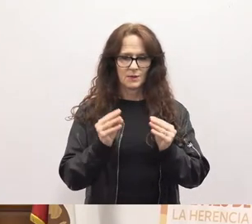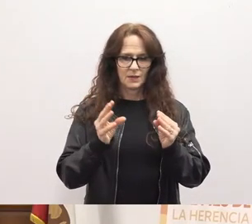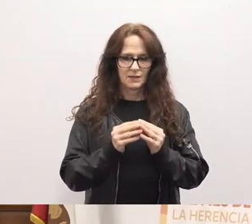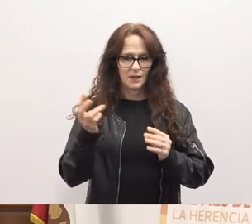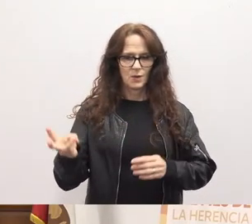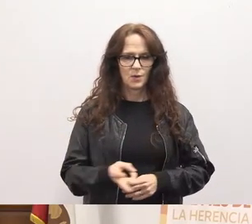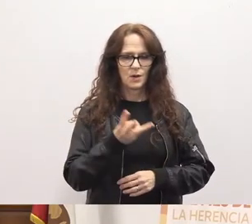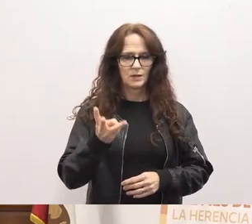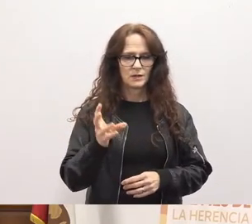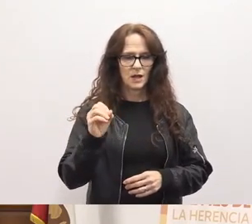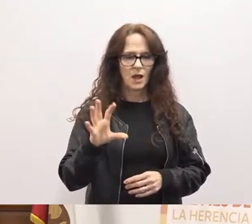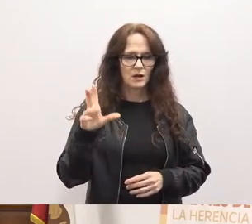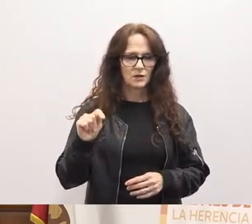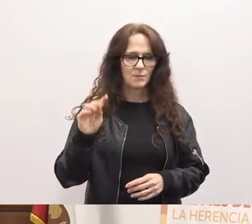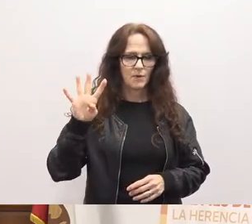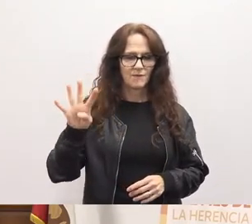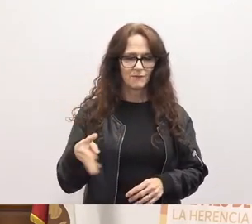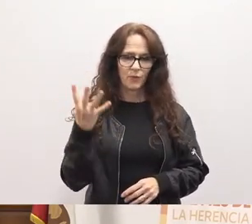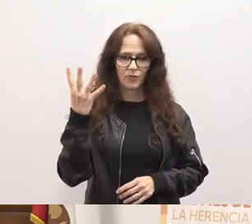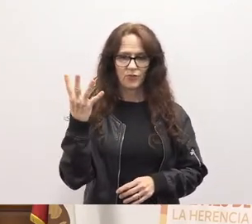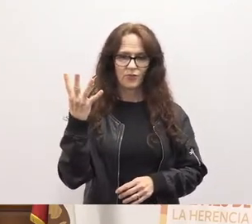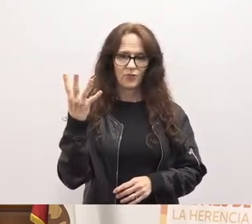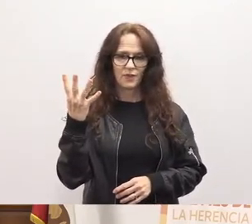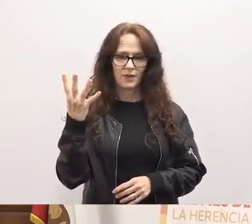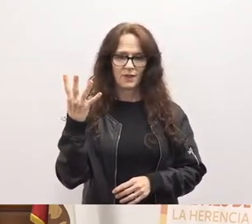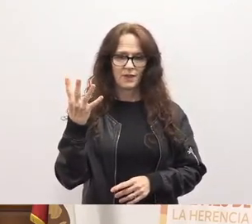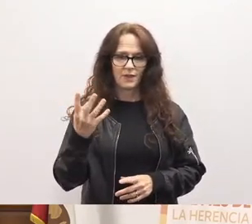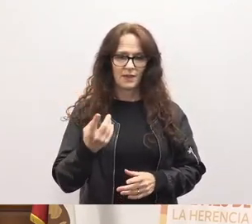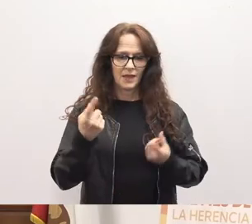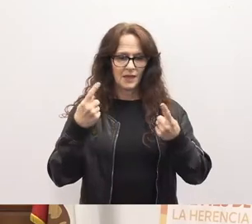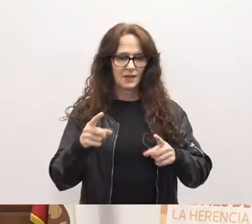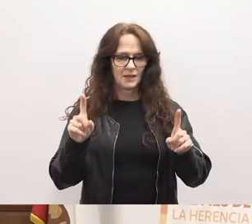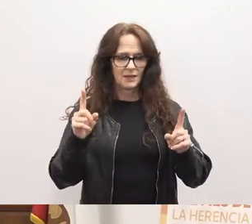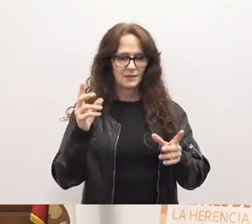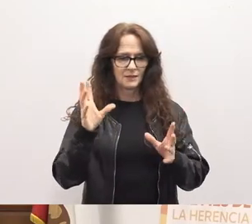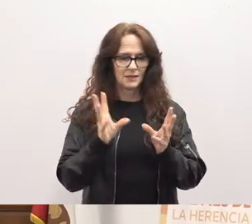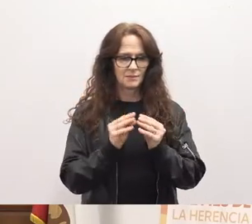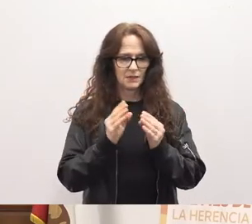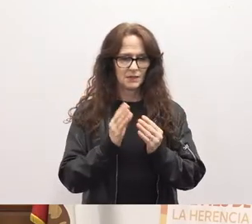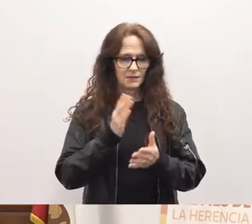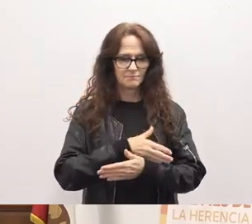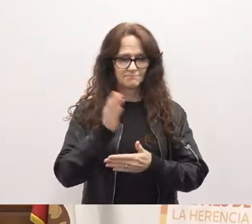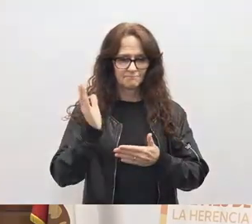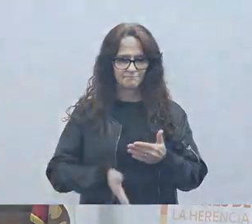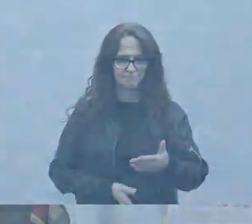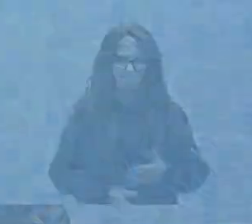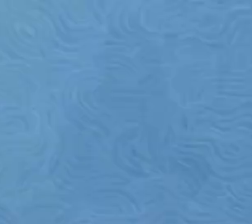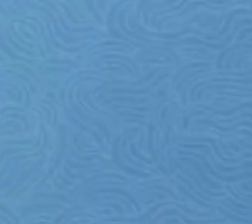Wednesday, October 4th. I declare this meeting adjourned. Thank you, everybody.